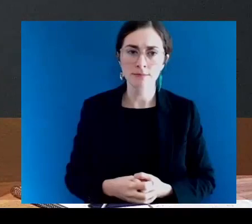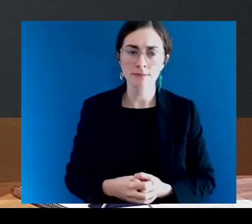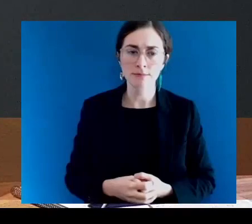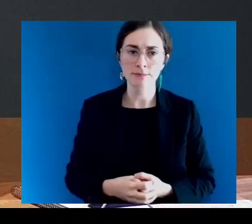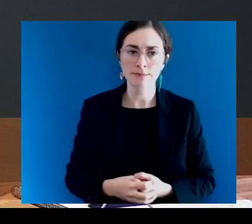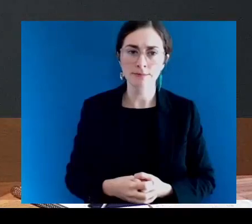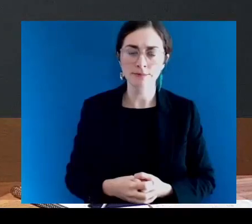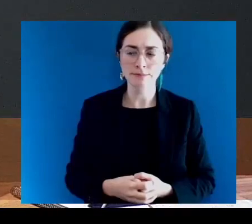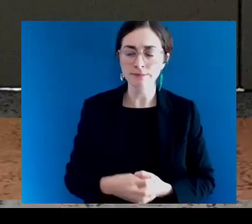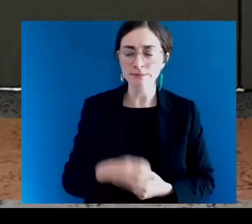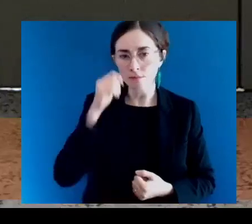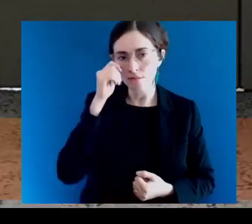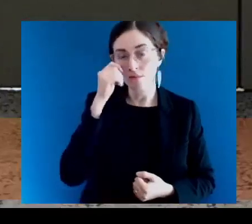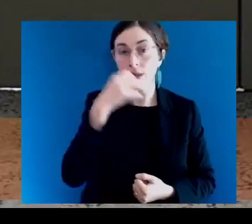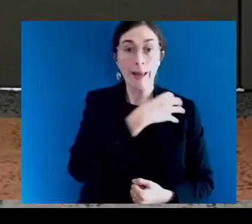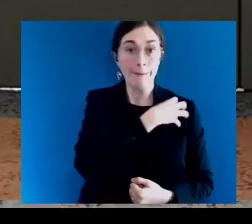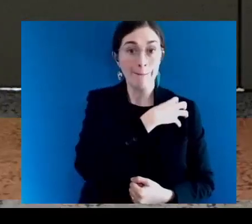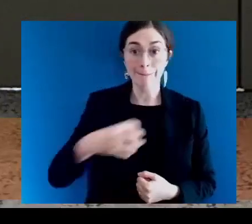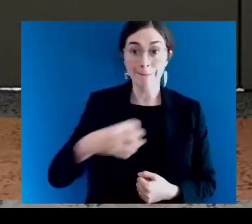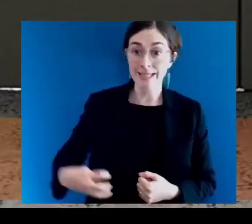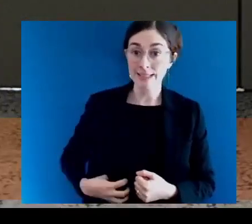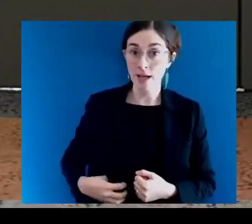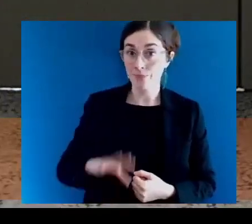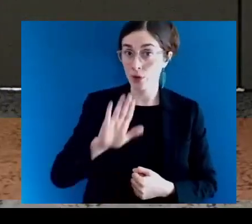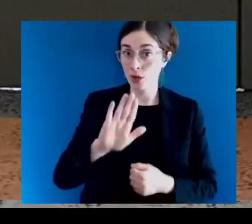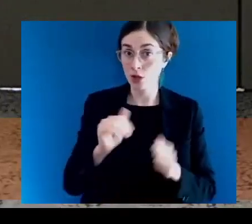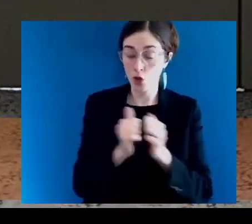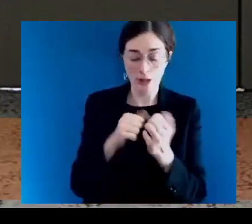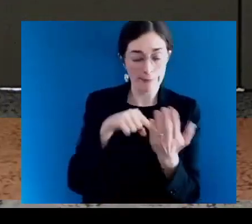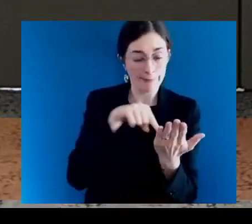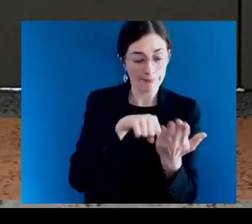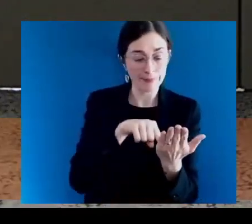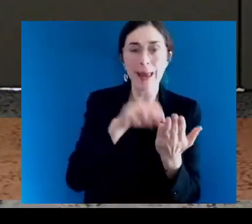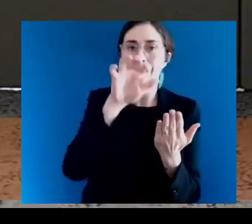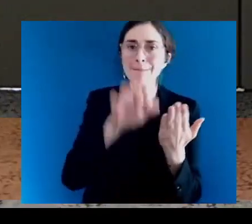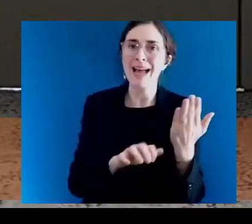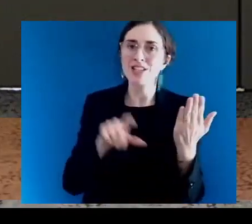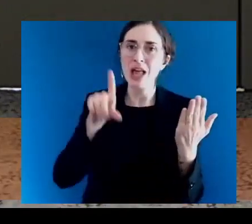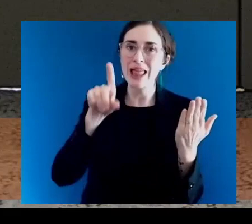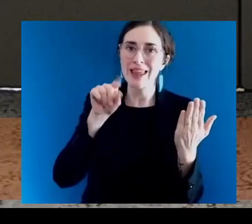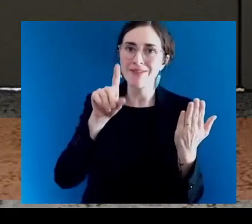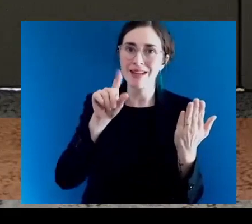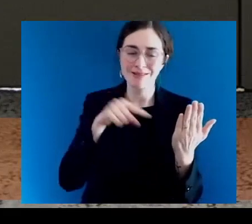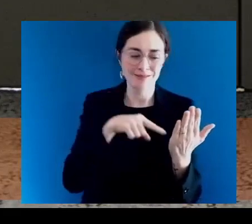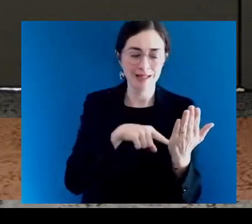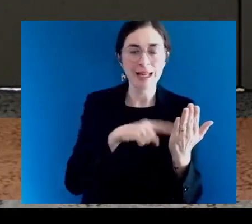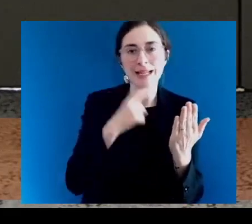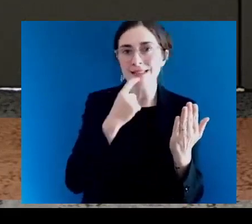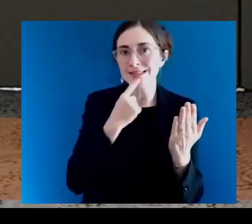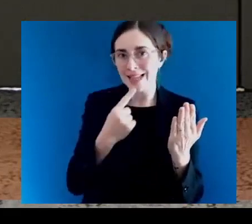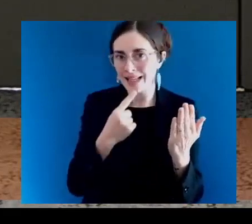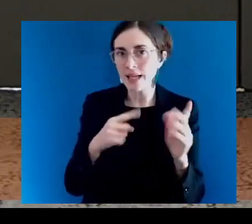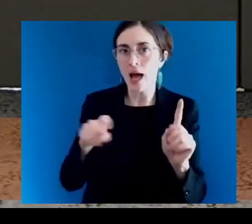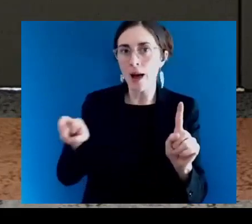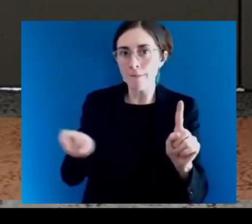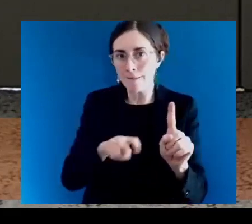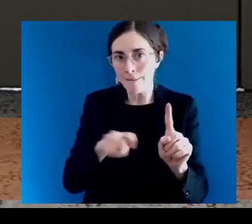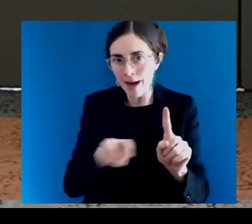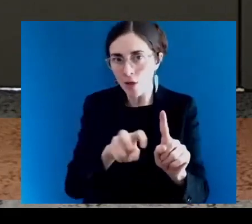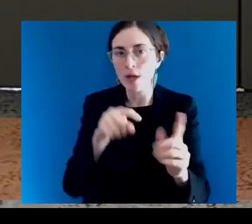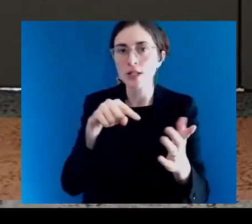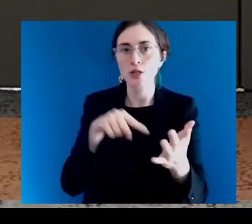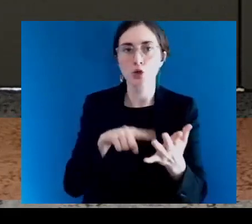Minister, in this document on page 11, there's a reference towards pathway towards Indigenous data